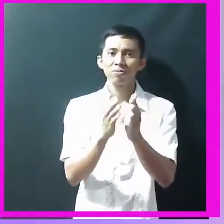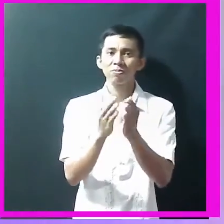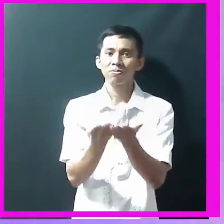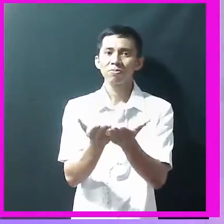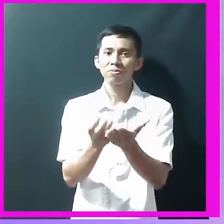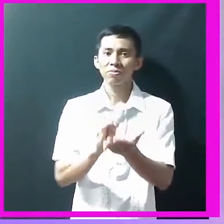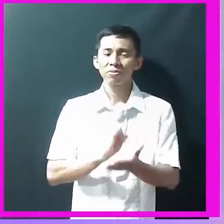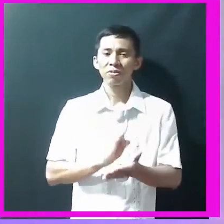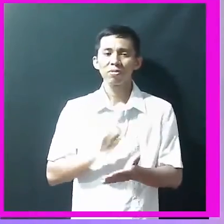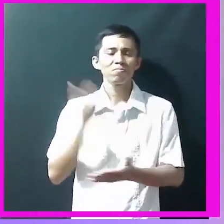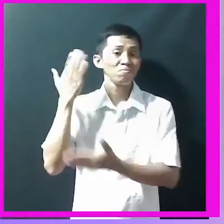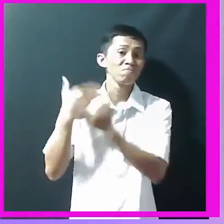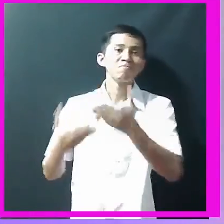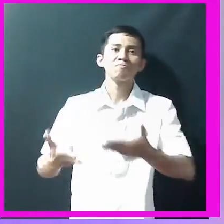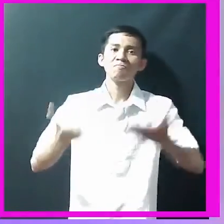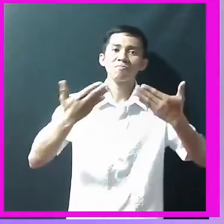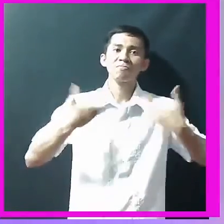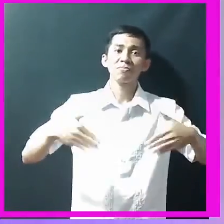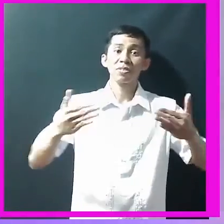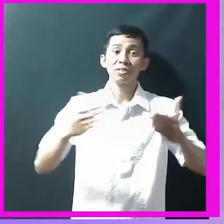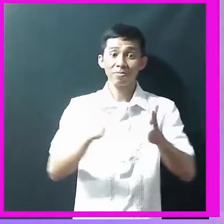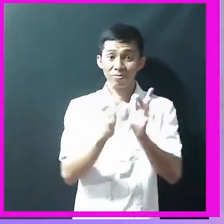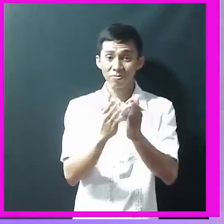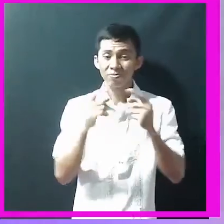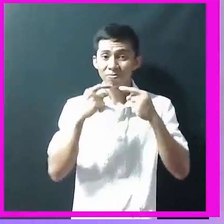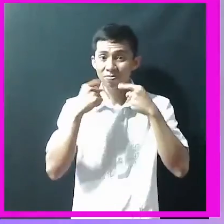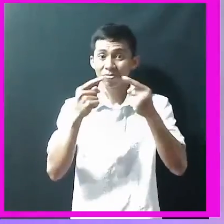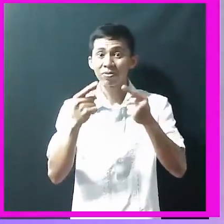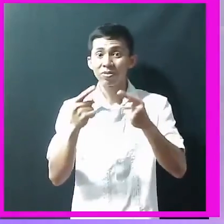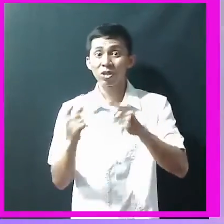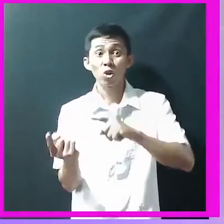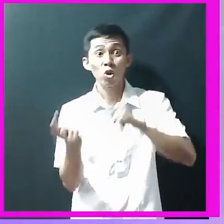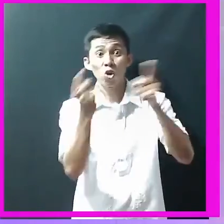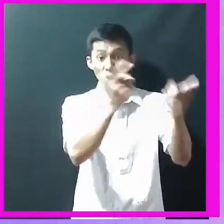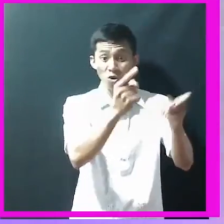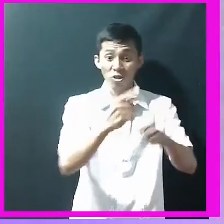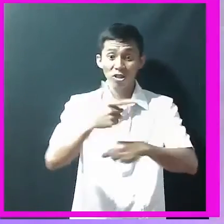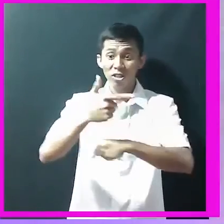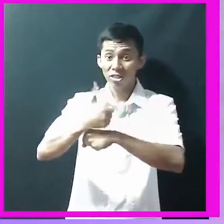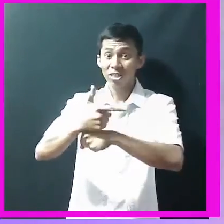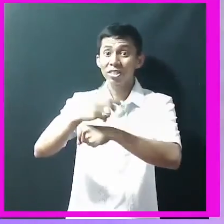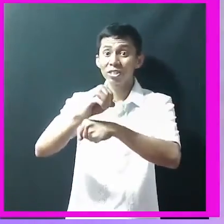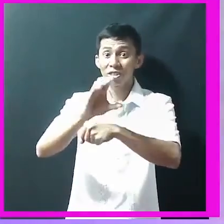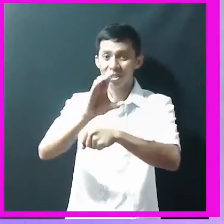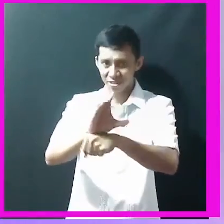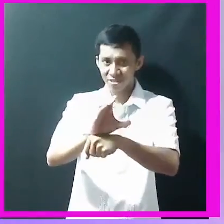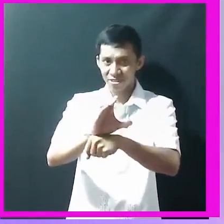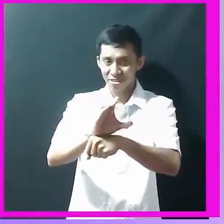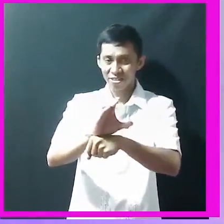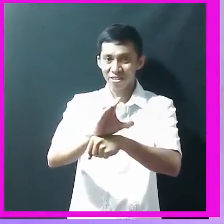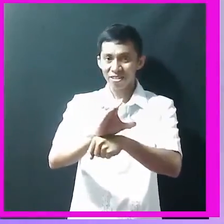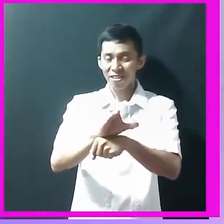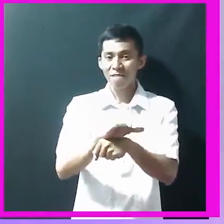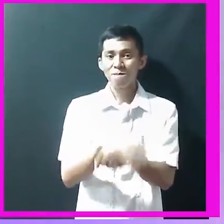I was glad when he said unto me, let us go to Gospel of Christ Baptist Church.